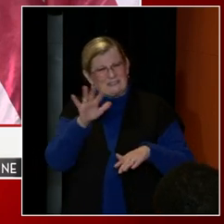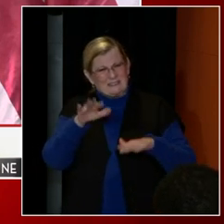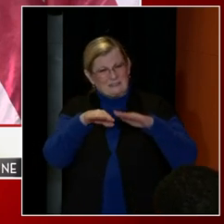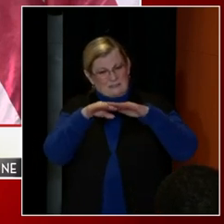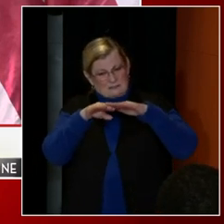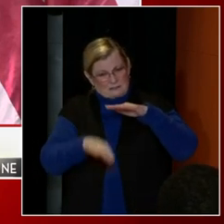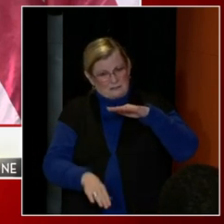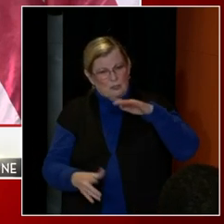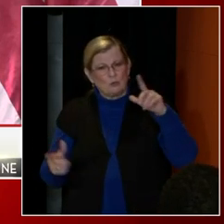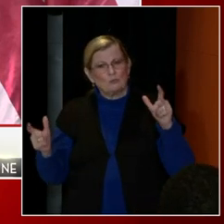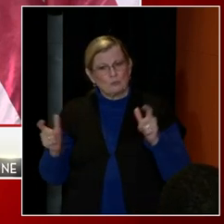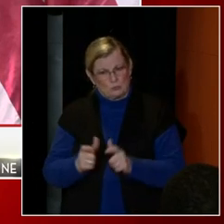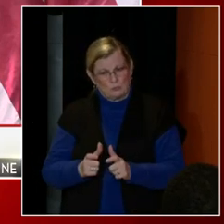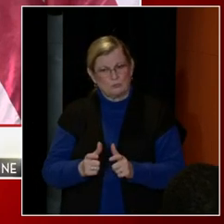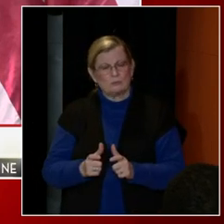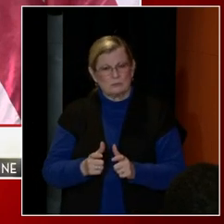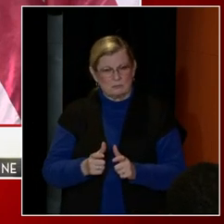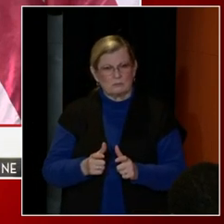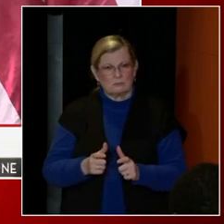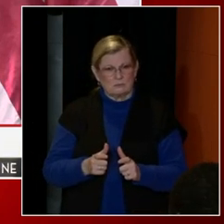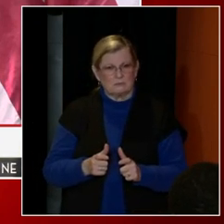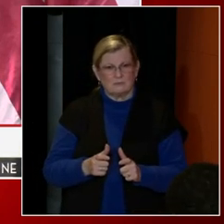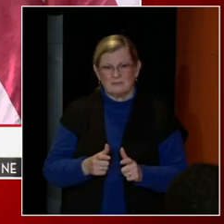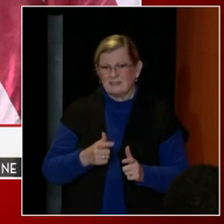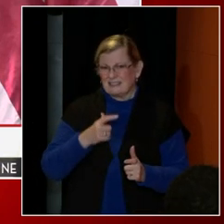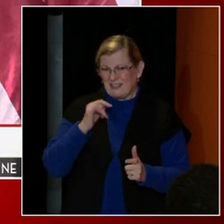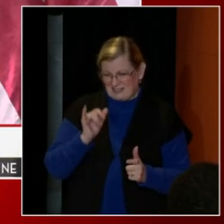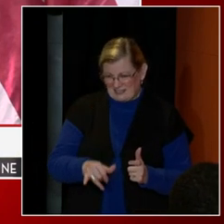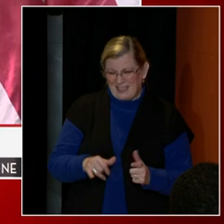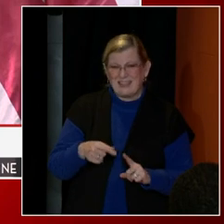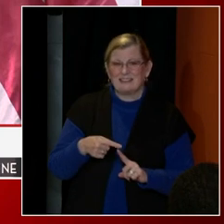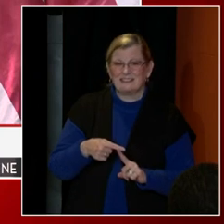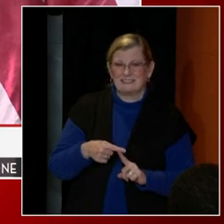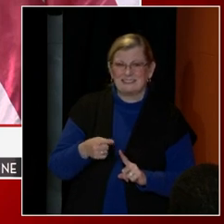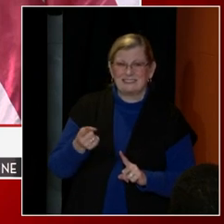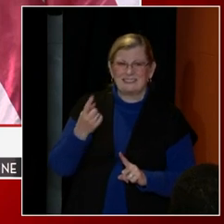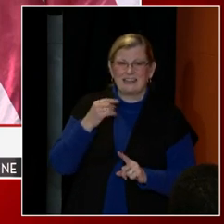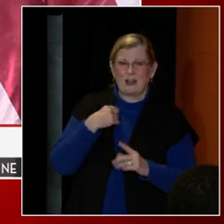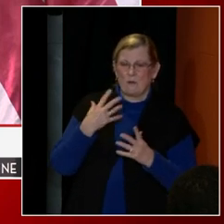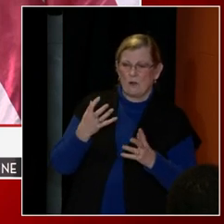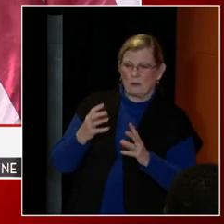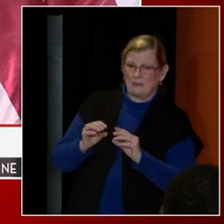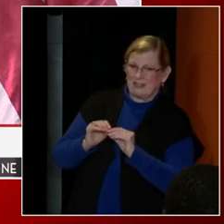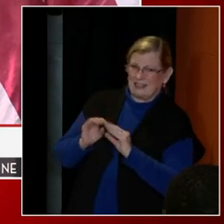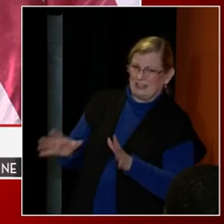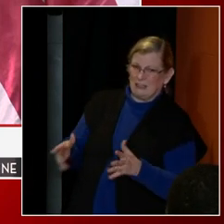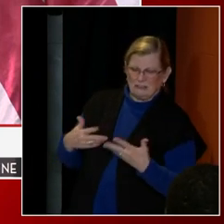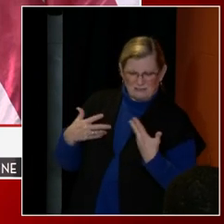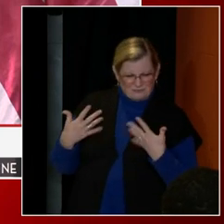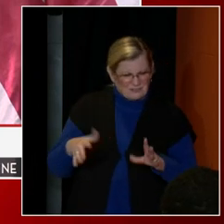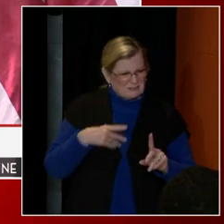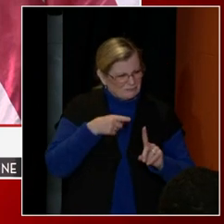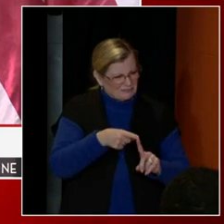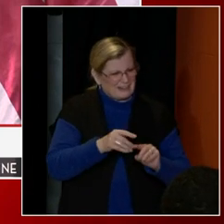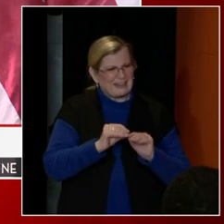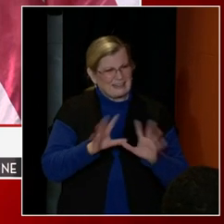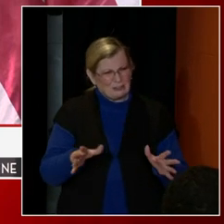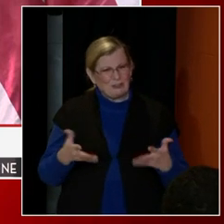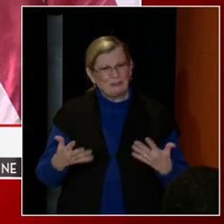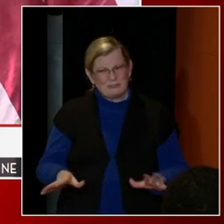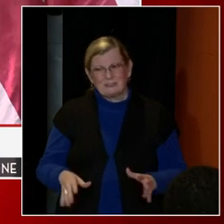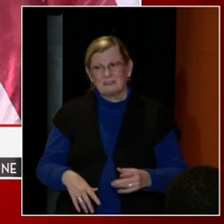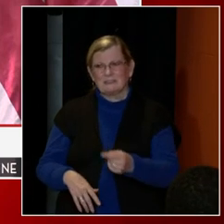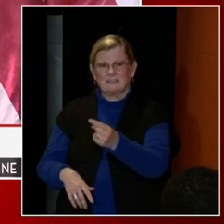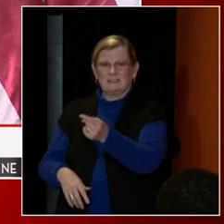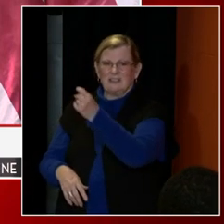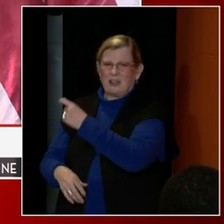capacity for all of these venues. I've said that. Okay, well, I just want to be clear because... Well, I was clear. Okay, so why?